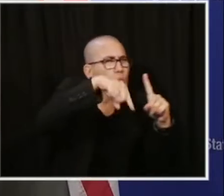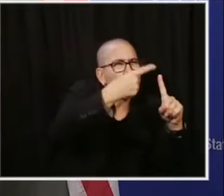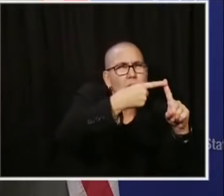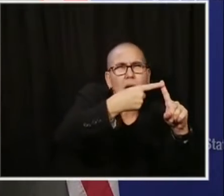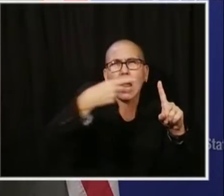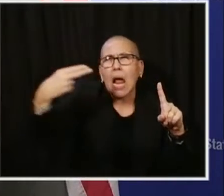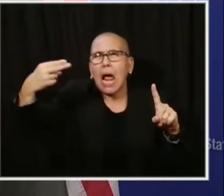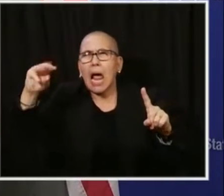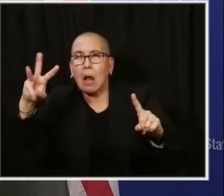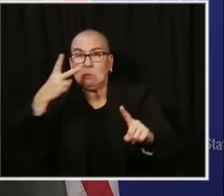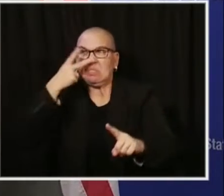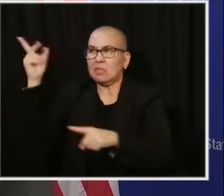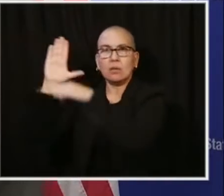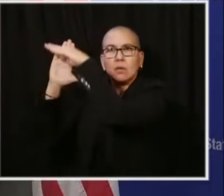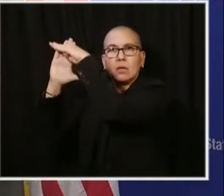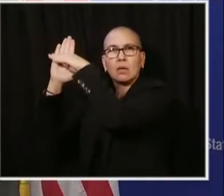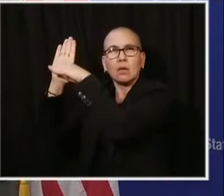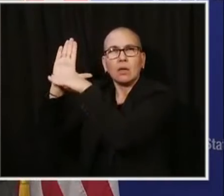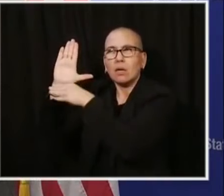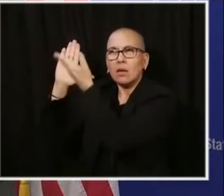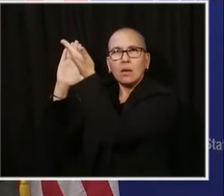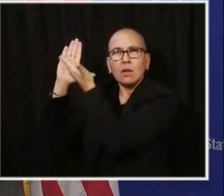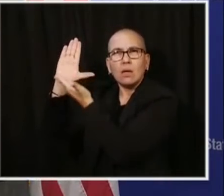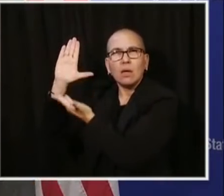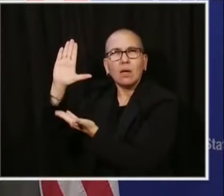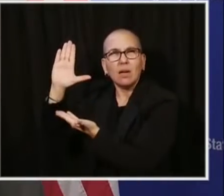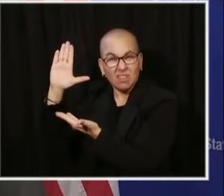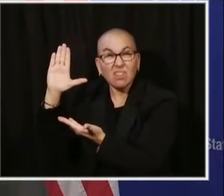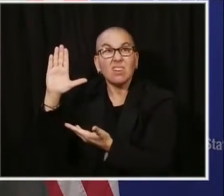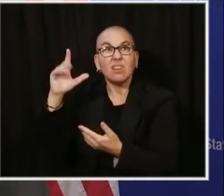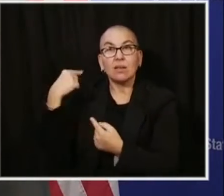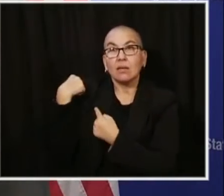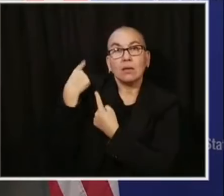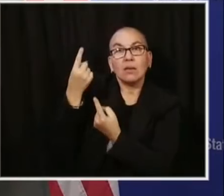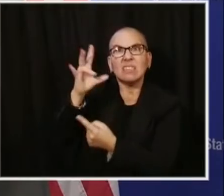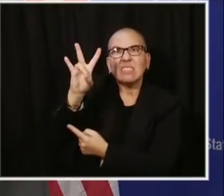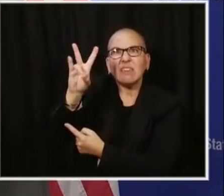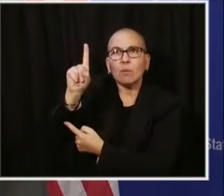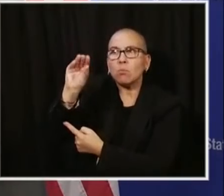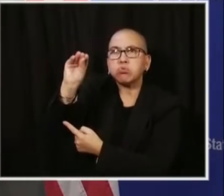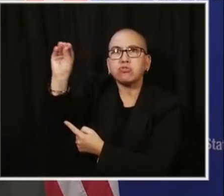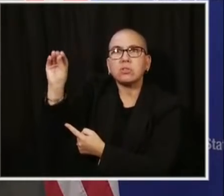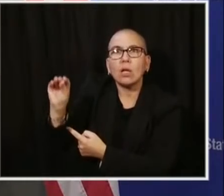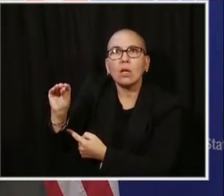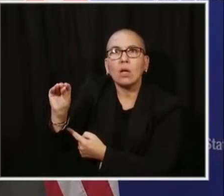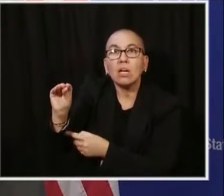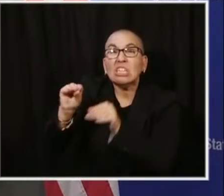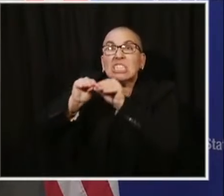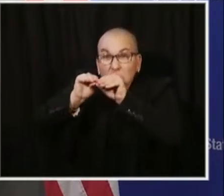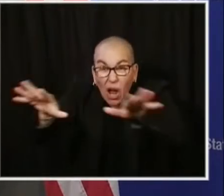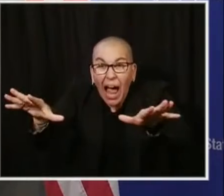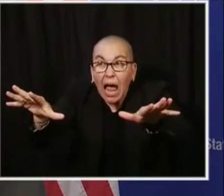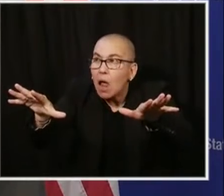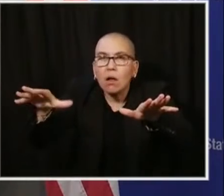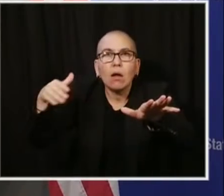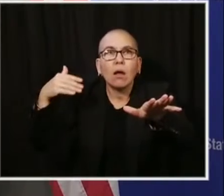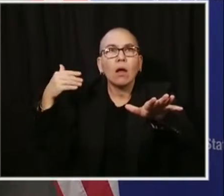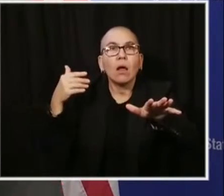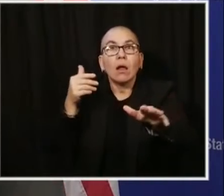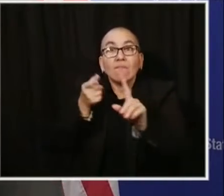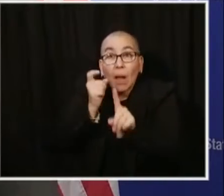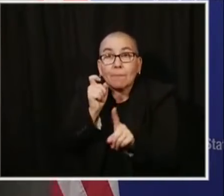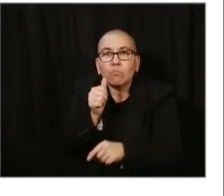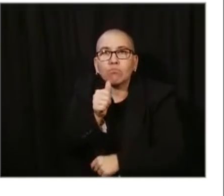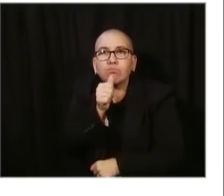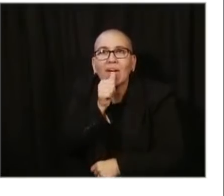seen from June through November. 71% of our spreading cases are happening in private social gatherings,